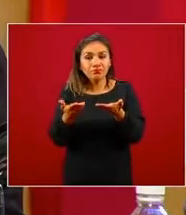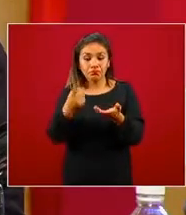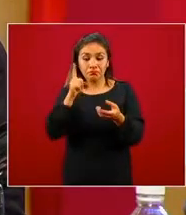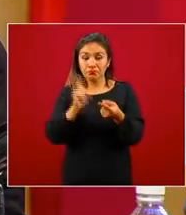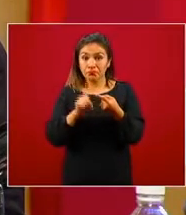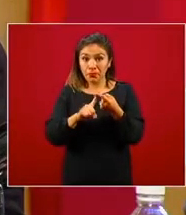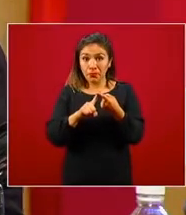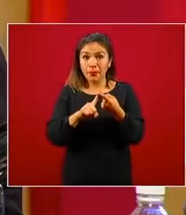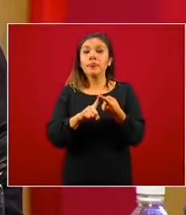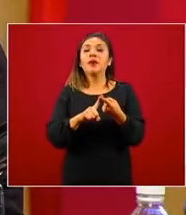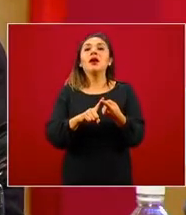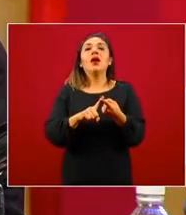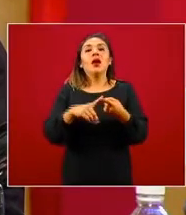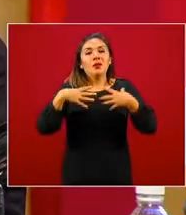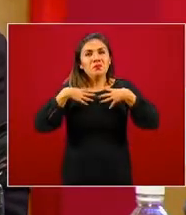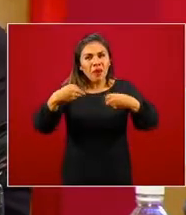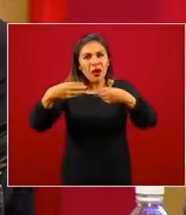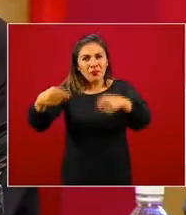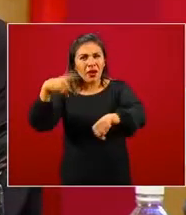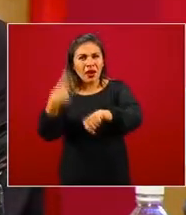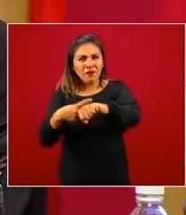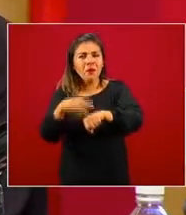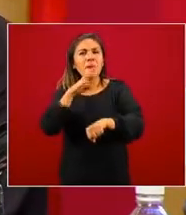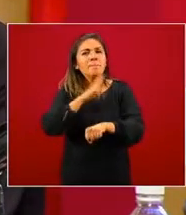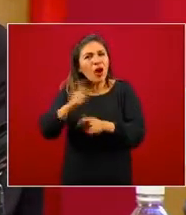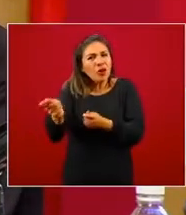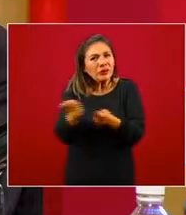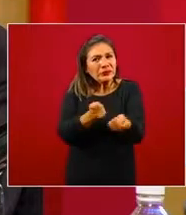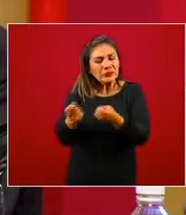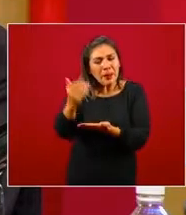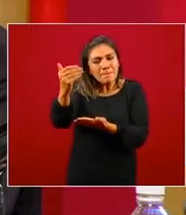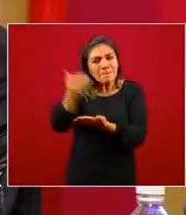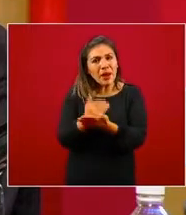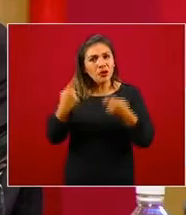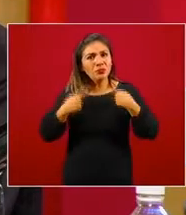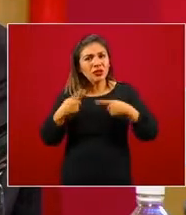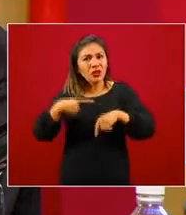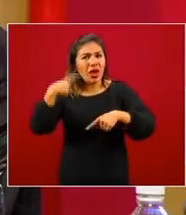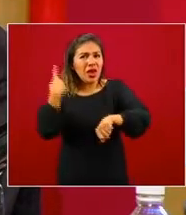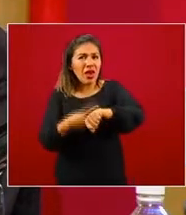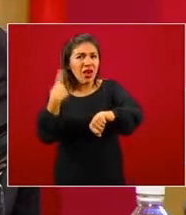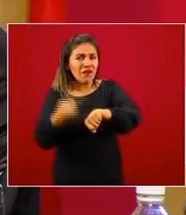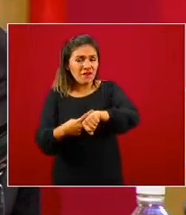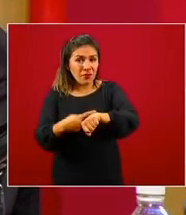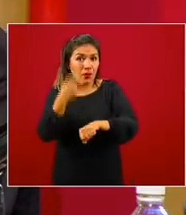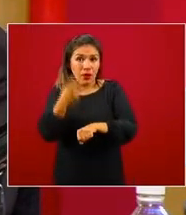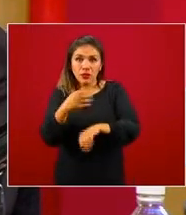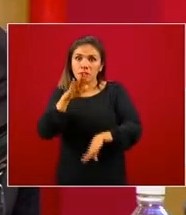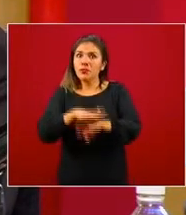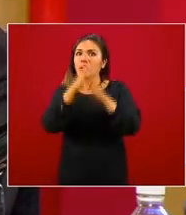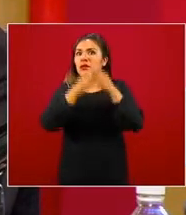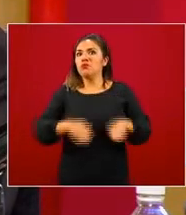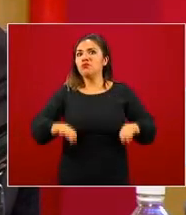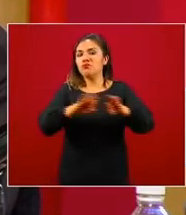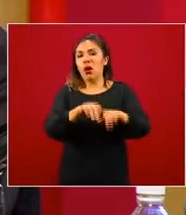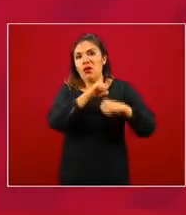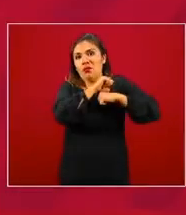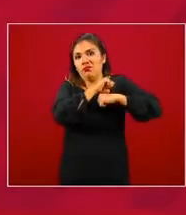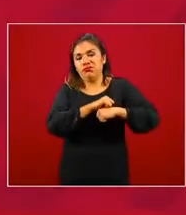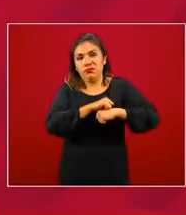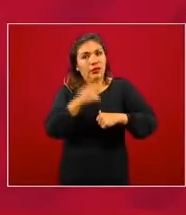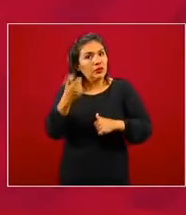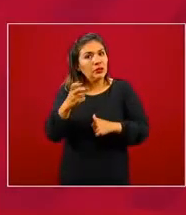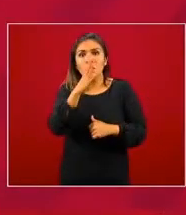We need to strike an equilibrium. We need to control contagion. This is